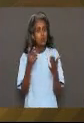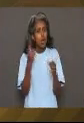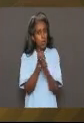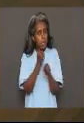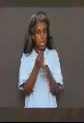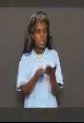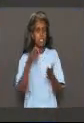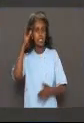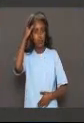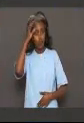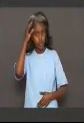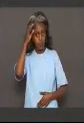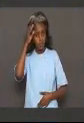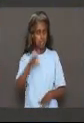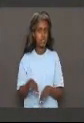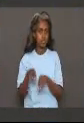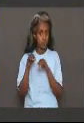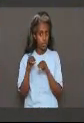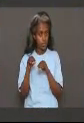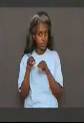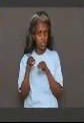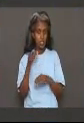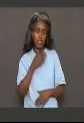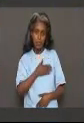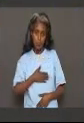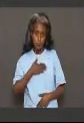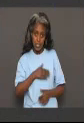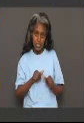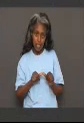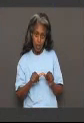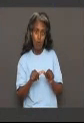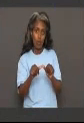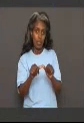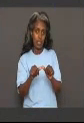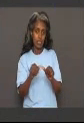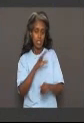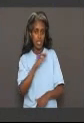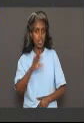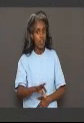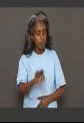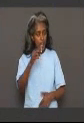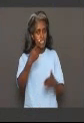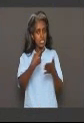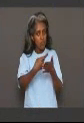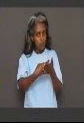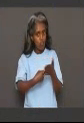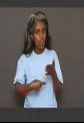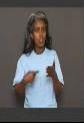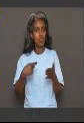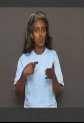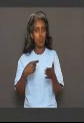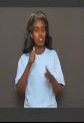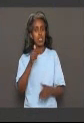concept. Students, please go ahead and find the value of